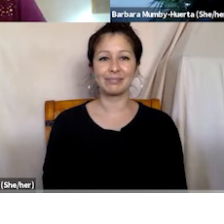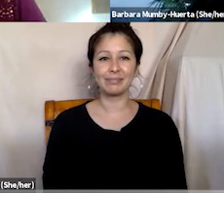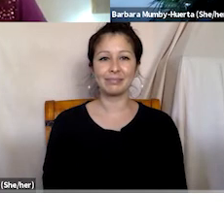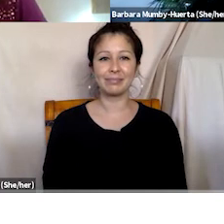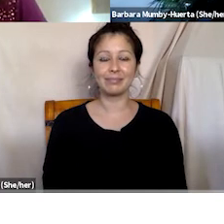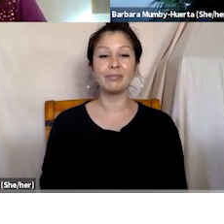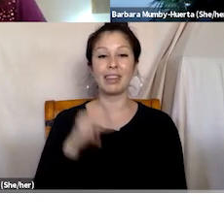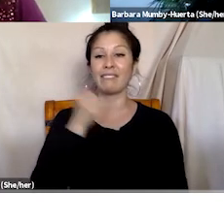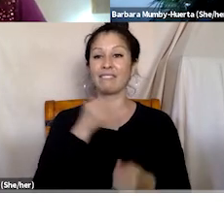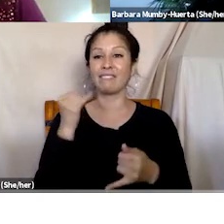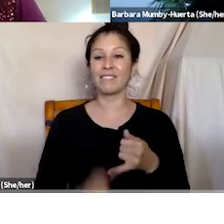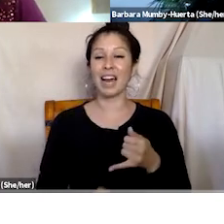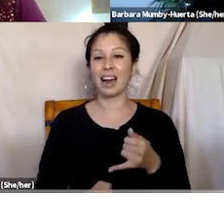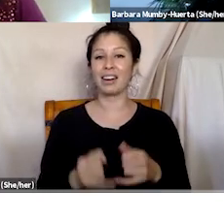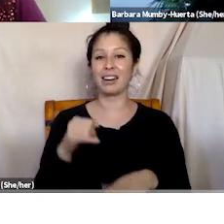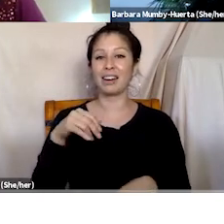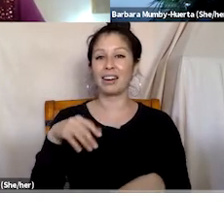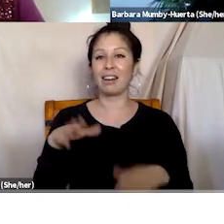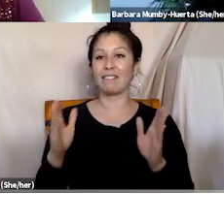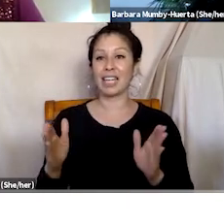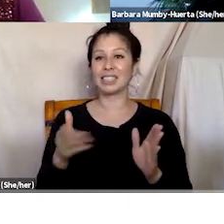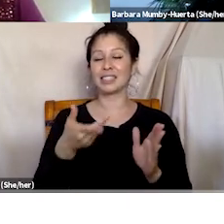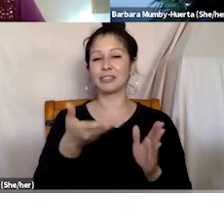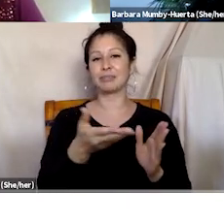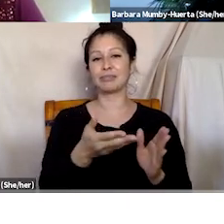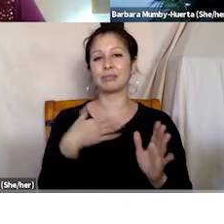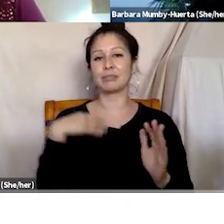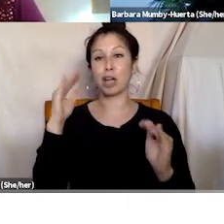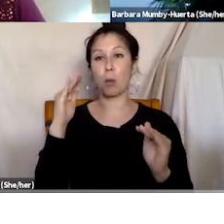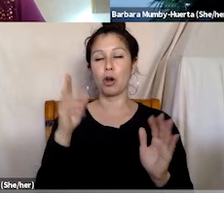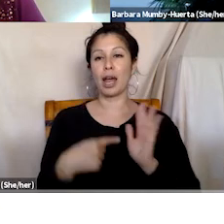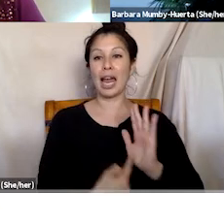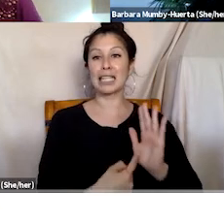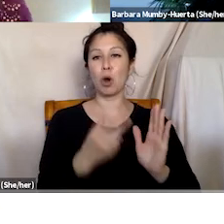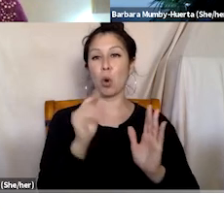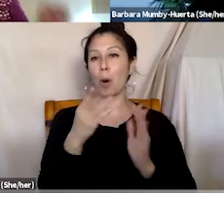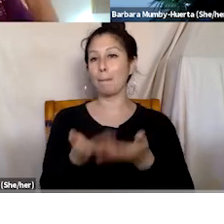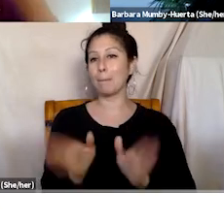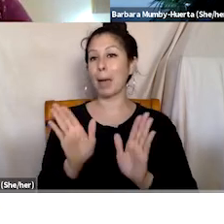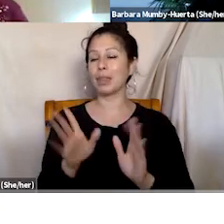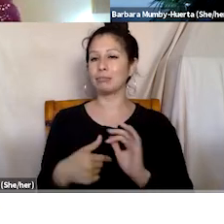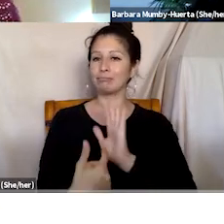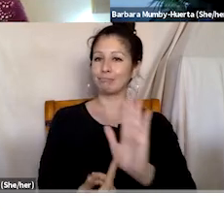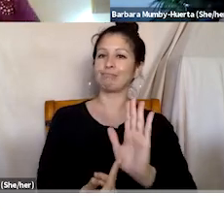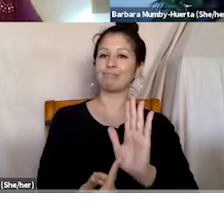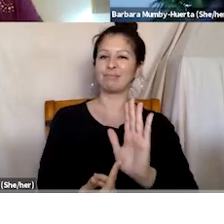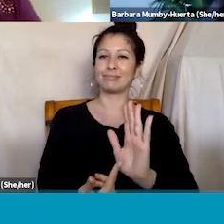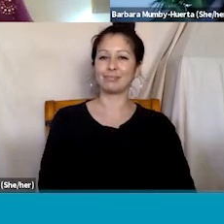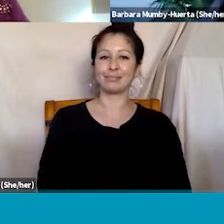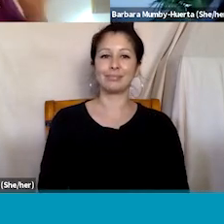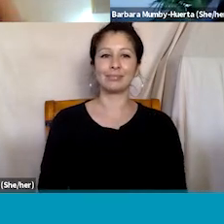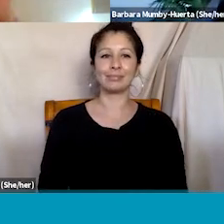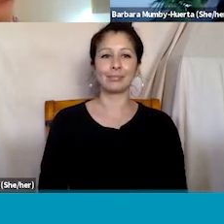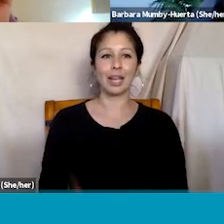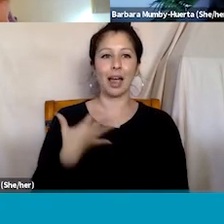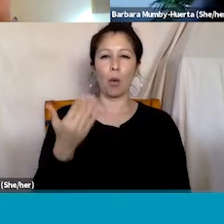So then the final thing I'm hoping is the exhibition or public presentation. Next slide. I